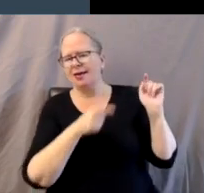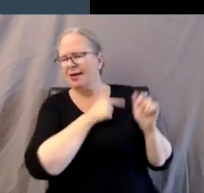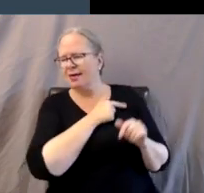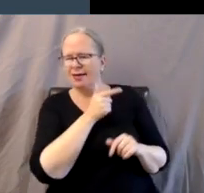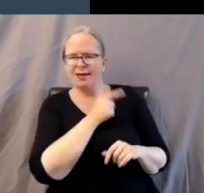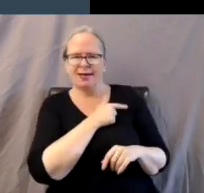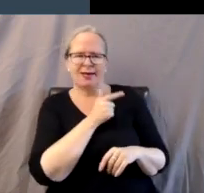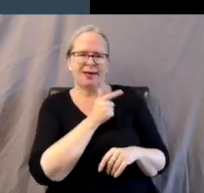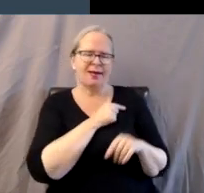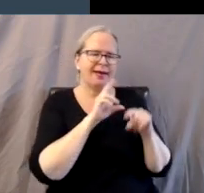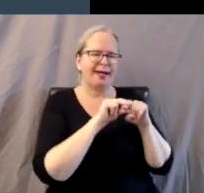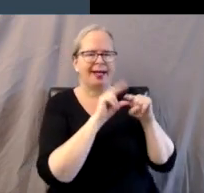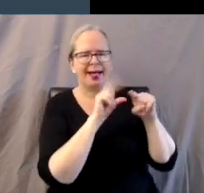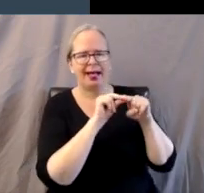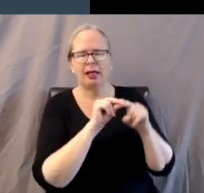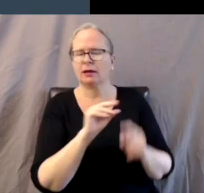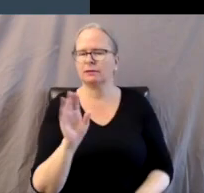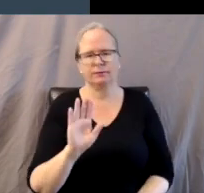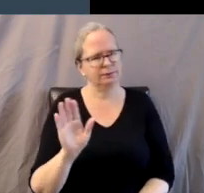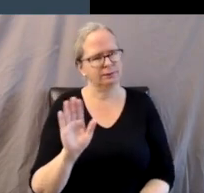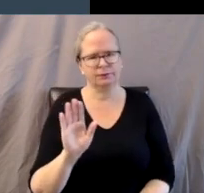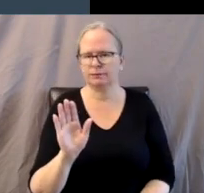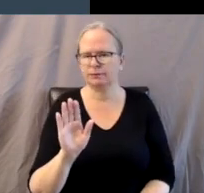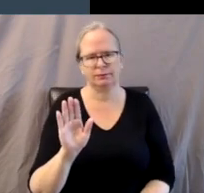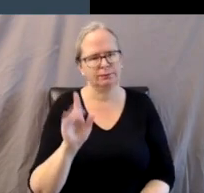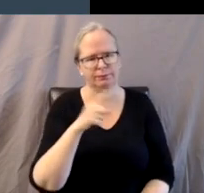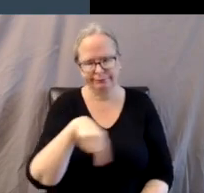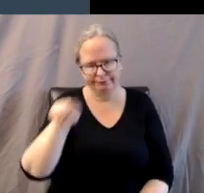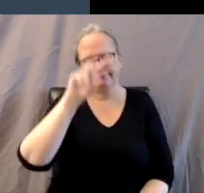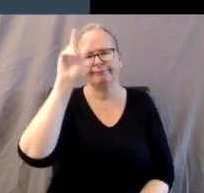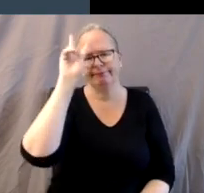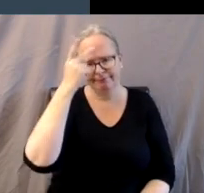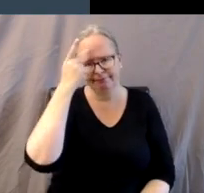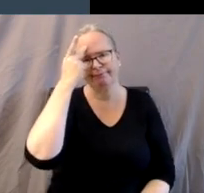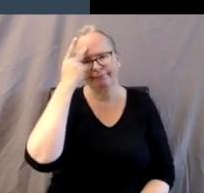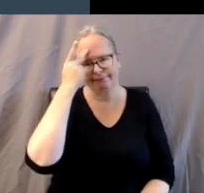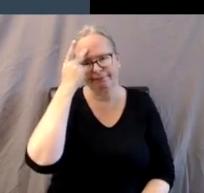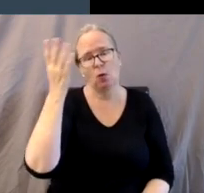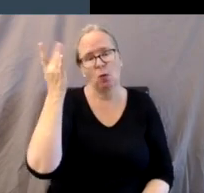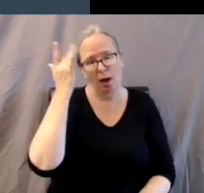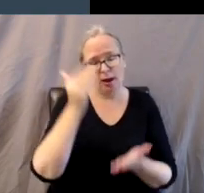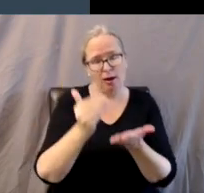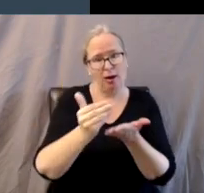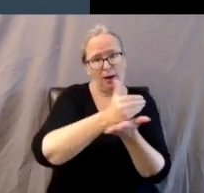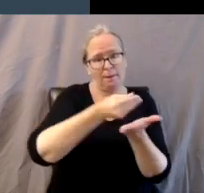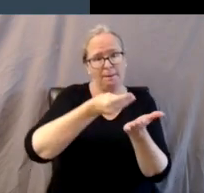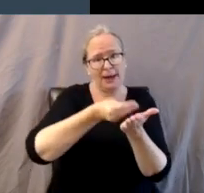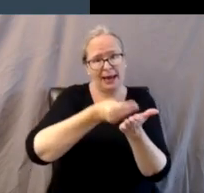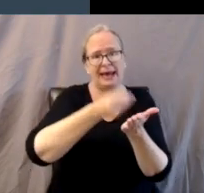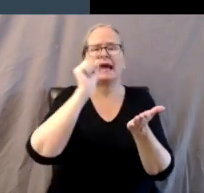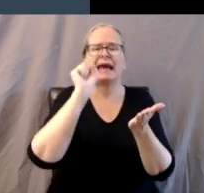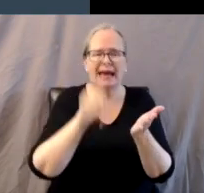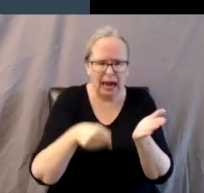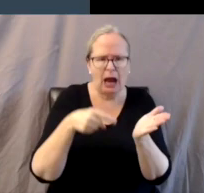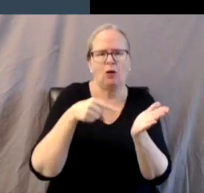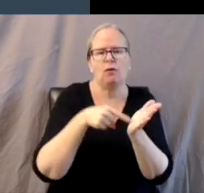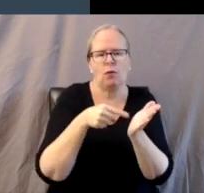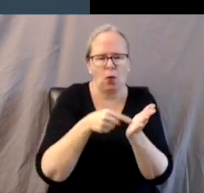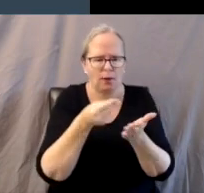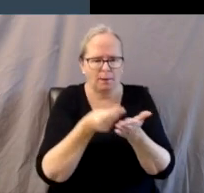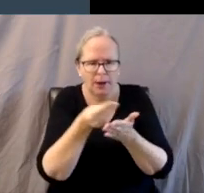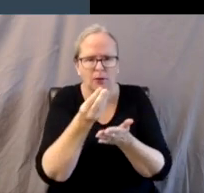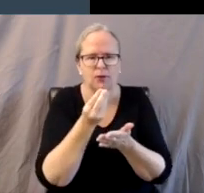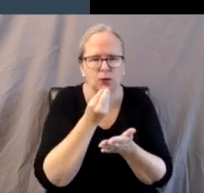more. A basic income strengthens the social safety net throughout our community, and a basic income will remove some